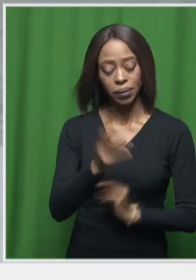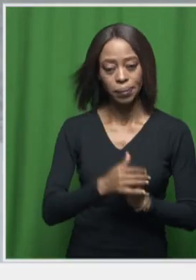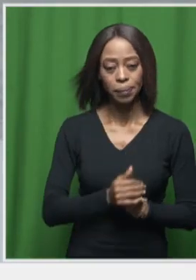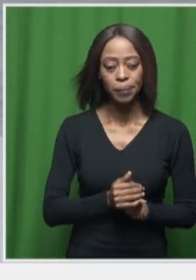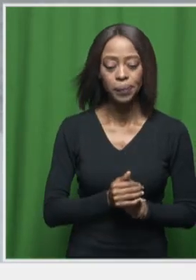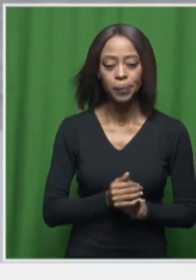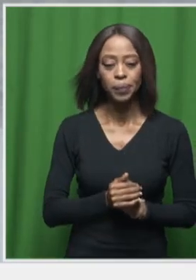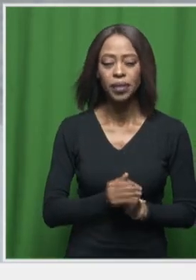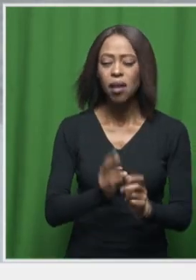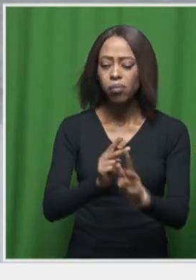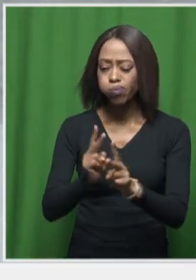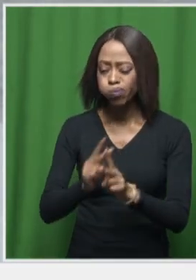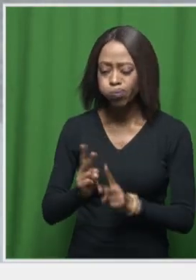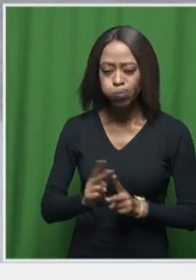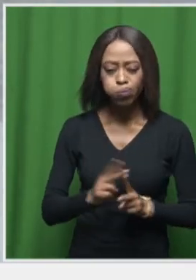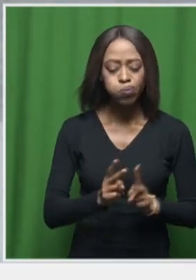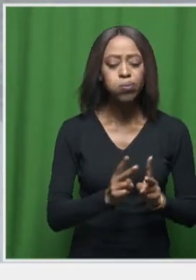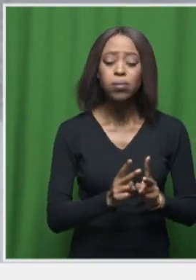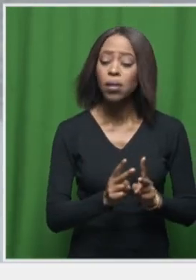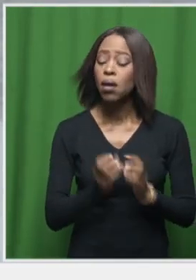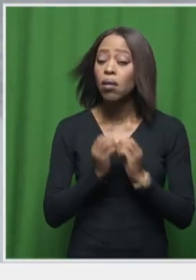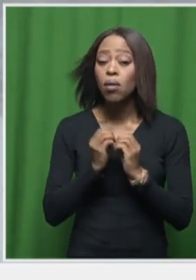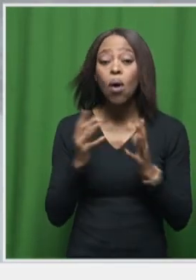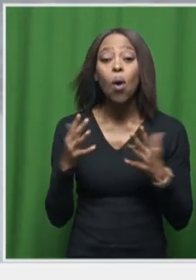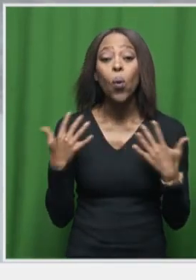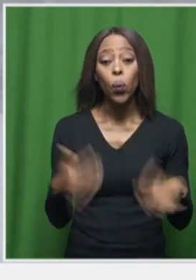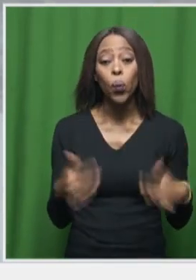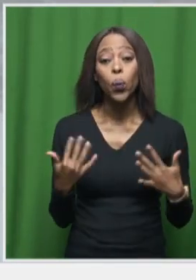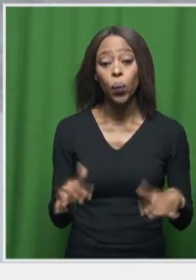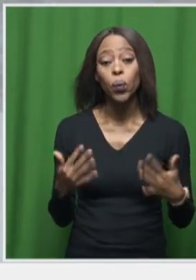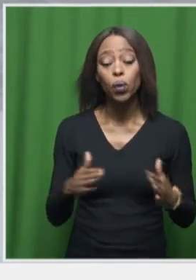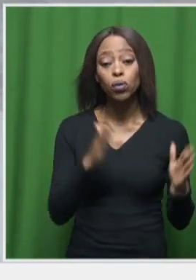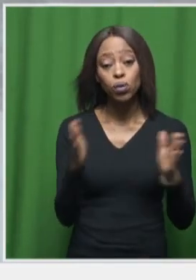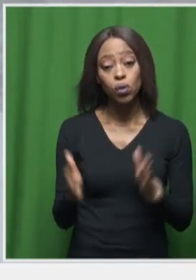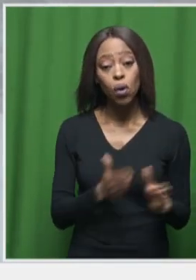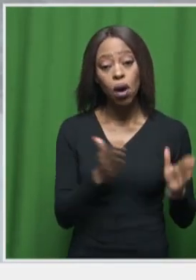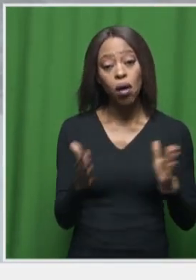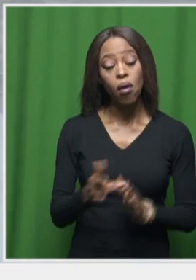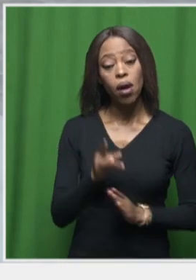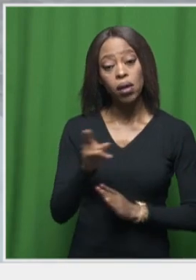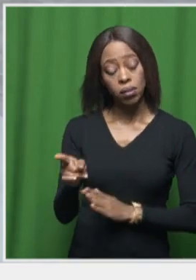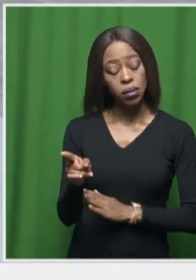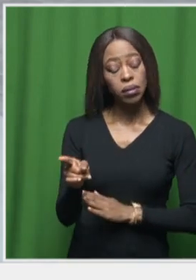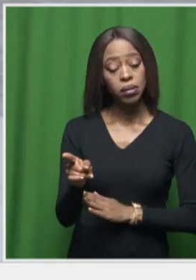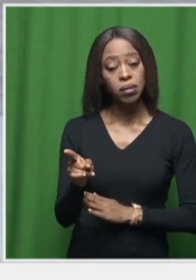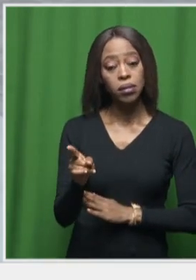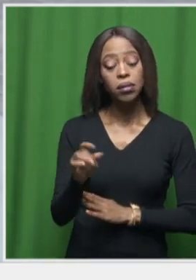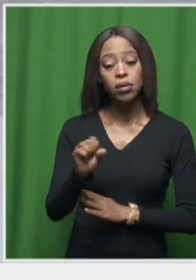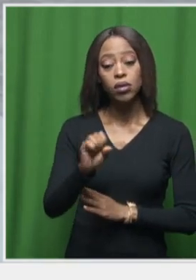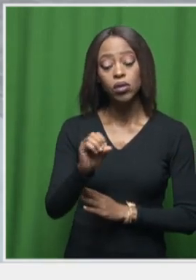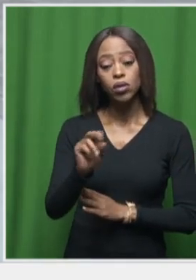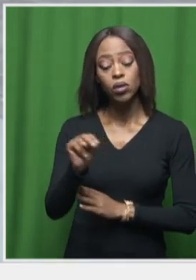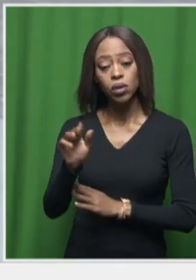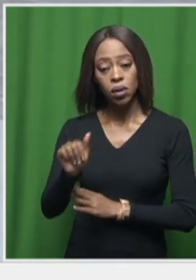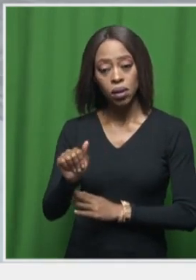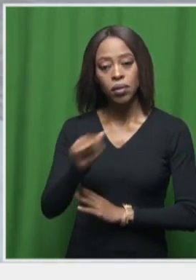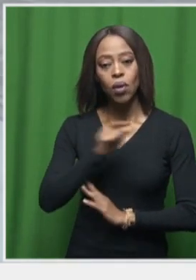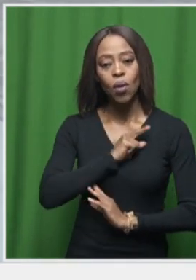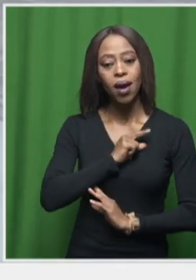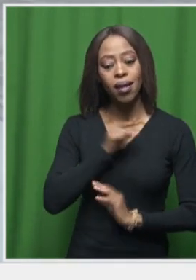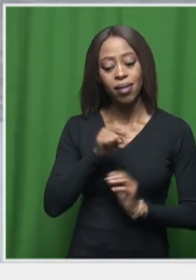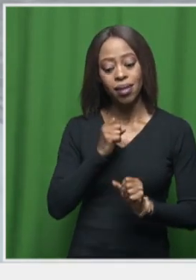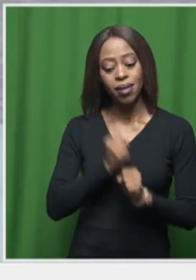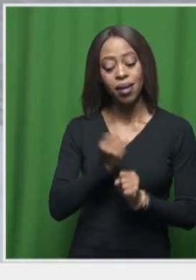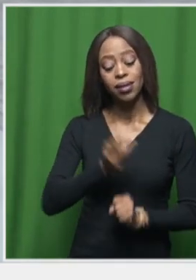are so many preparations that goes around with that, as we know that this year's SONA for the second